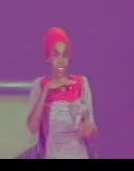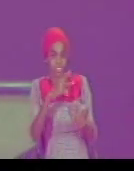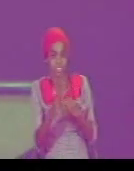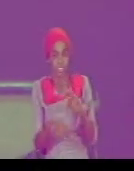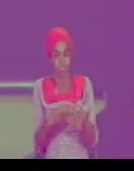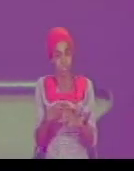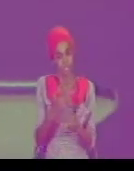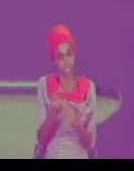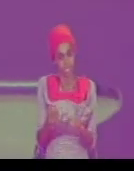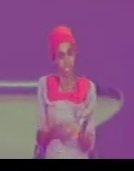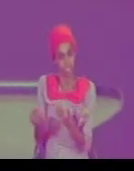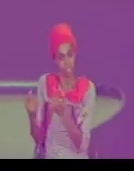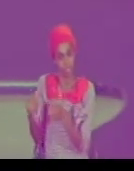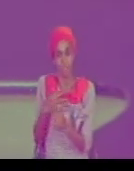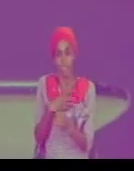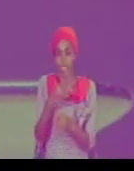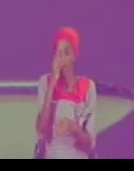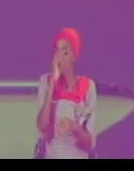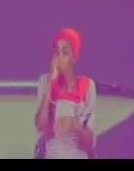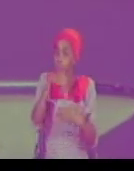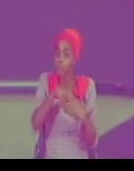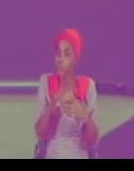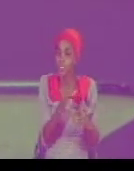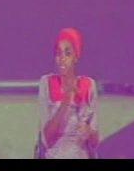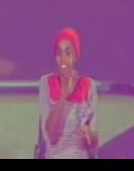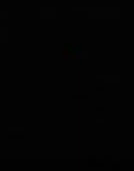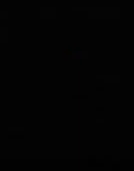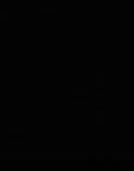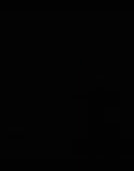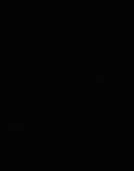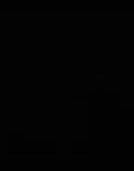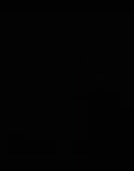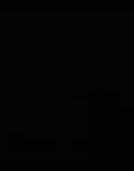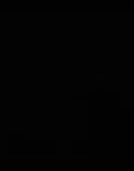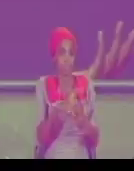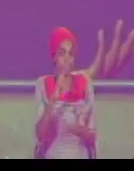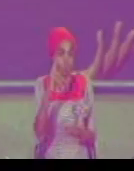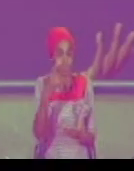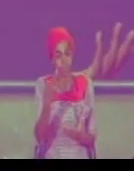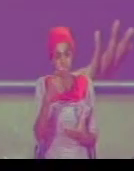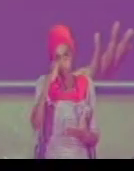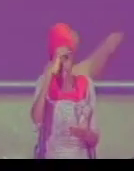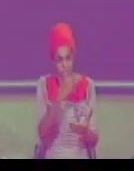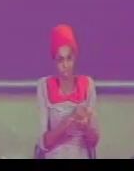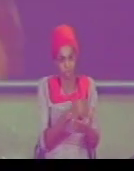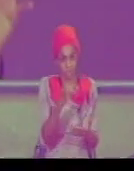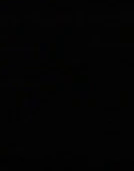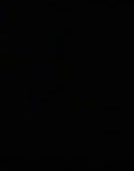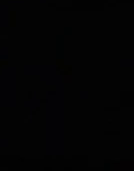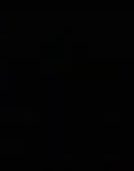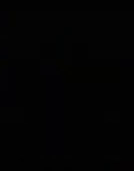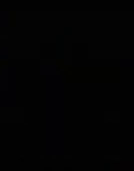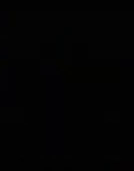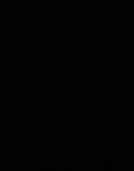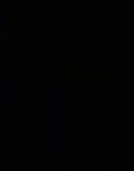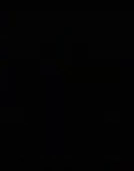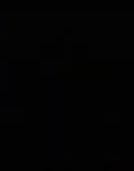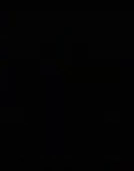their faith in his only begotten Son, and a new life then comes, he says, all